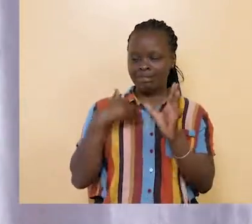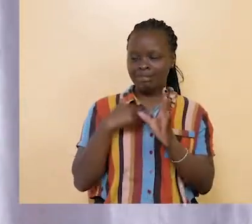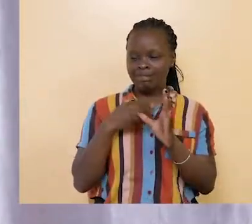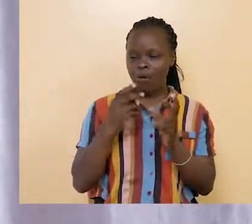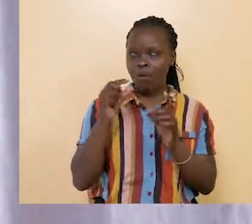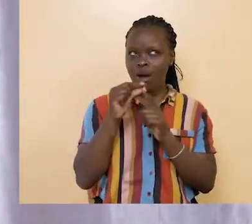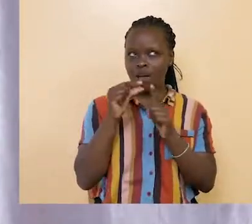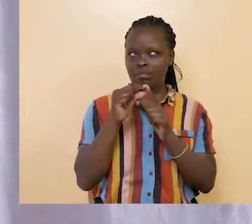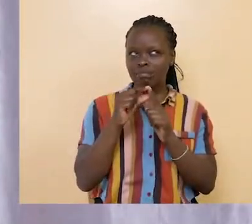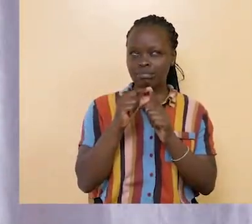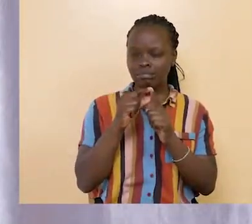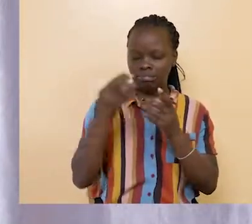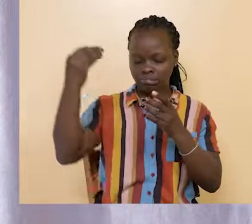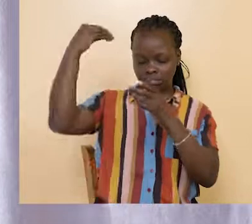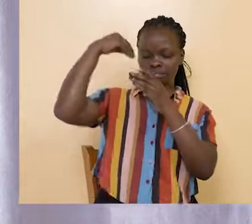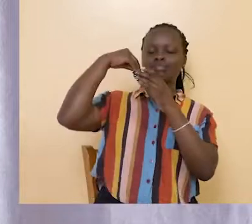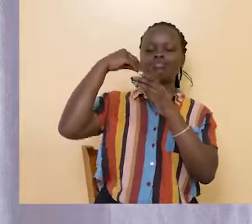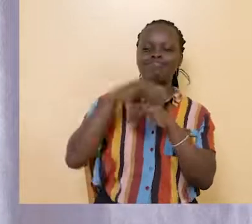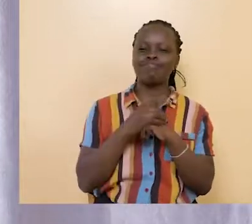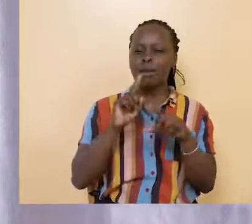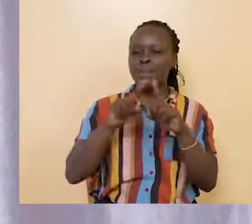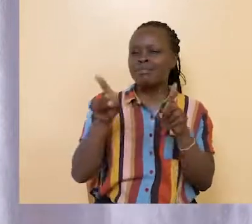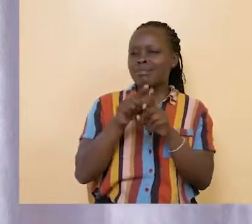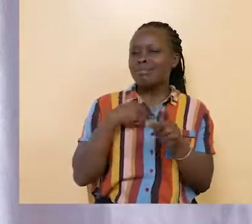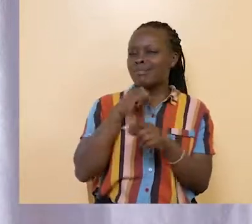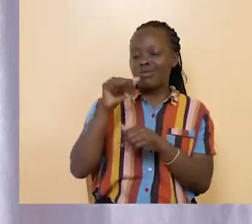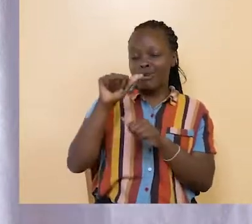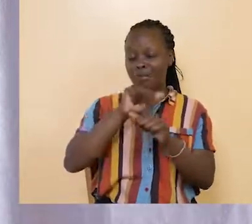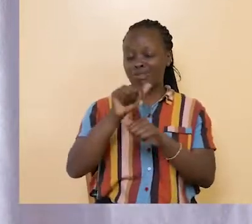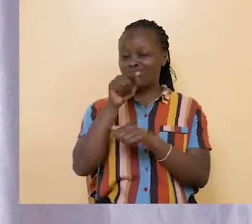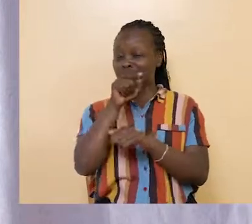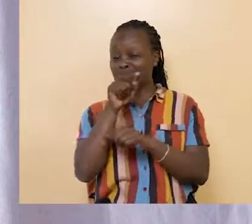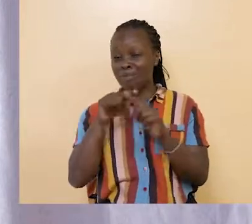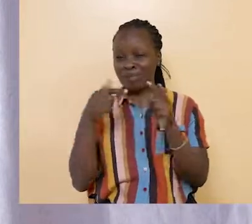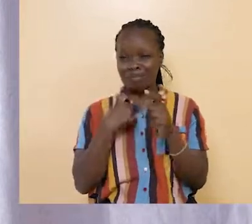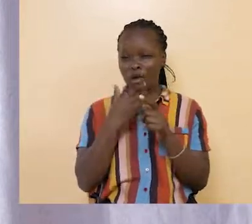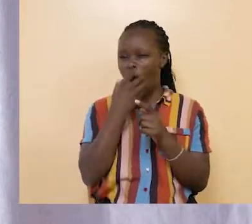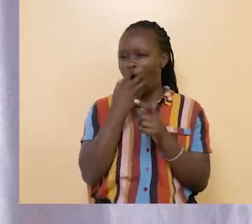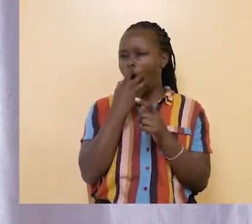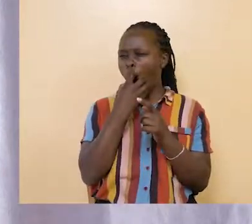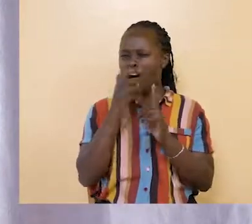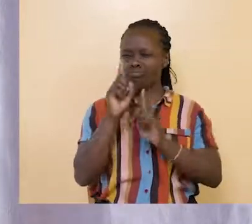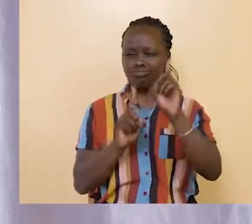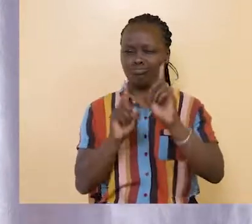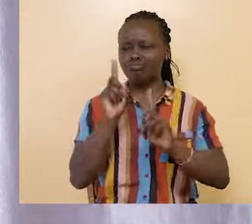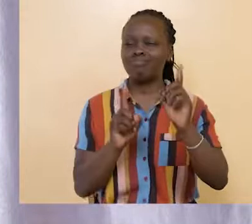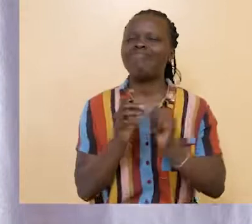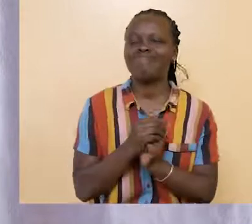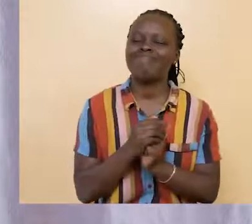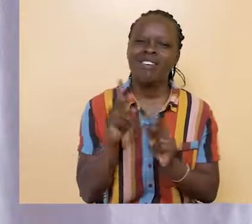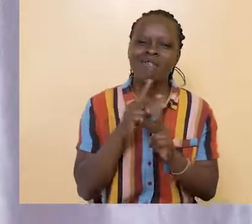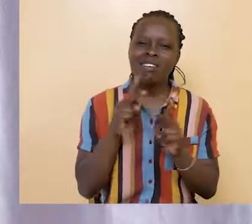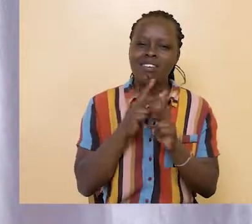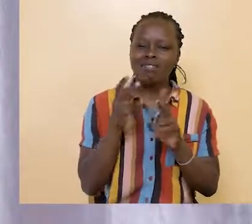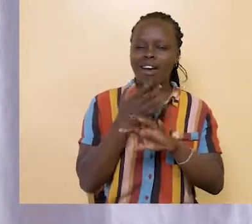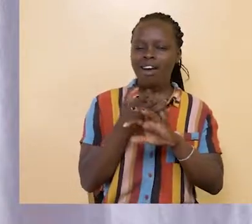those words sinking. But also, I don't know about you, but the heat has been so intense. It's been getting